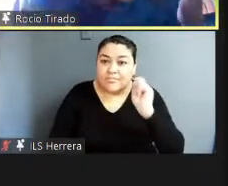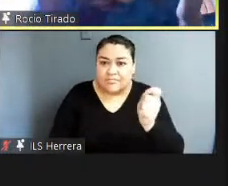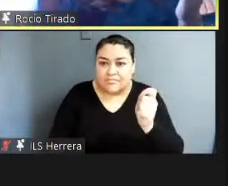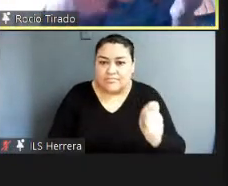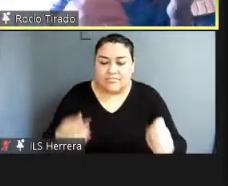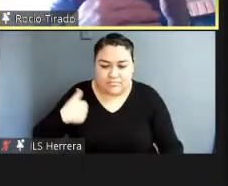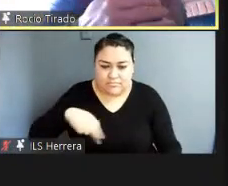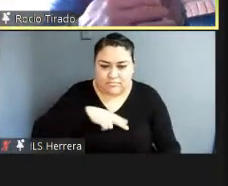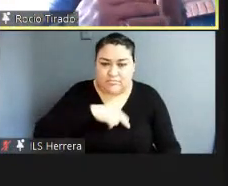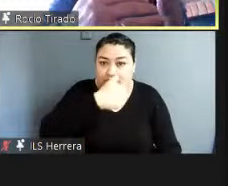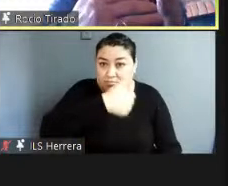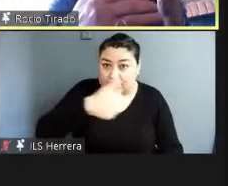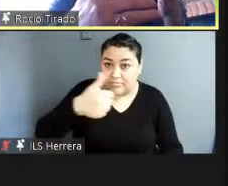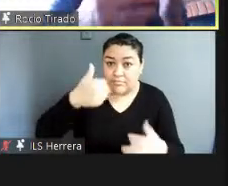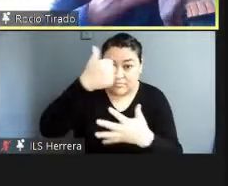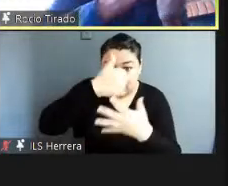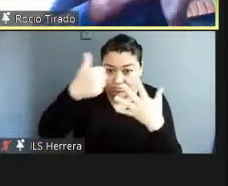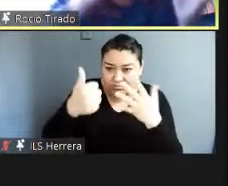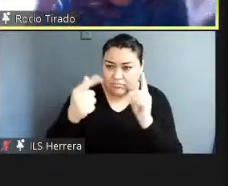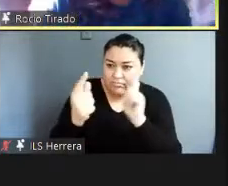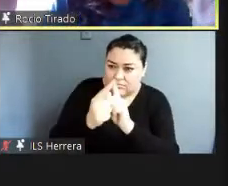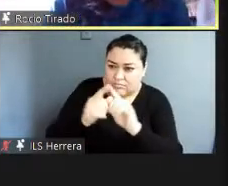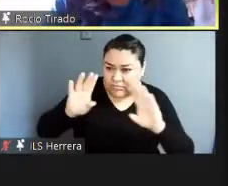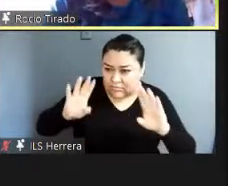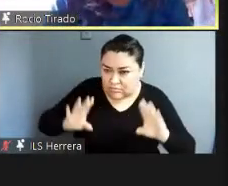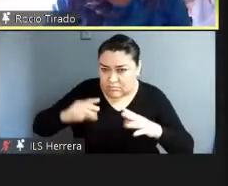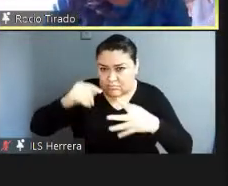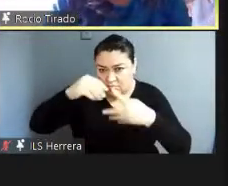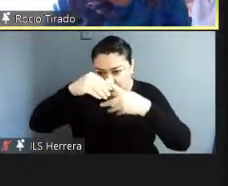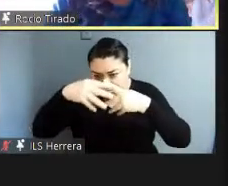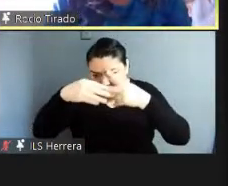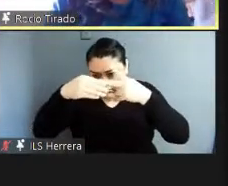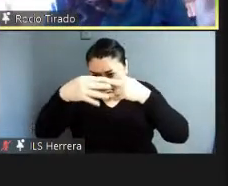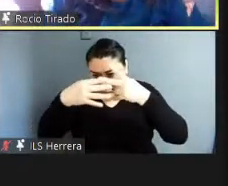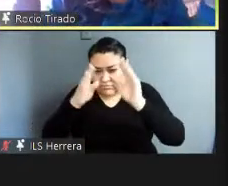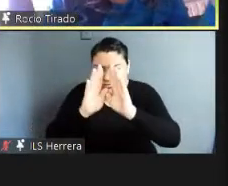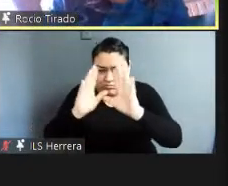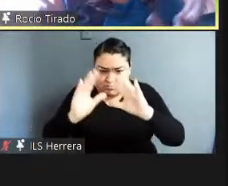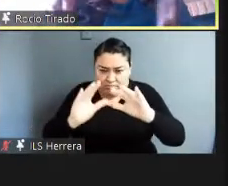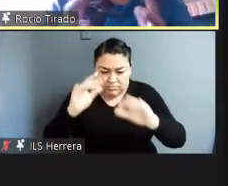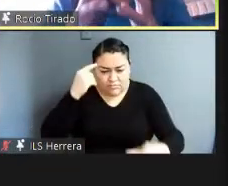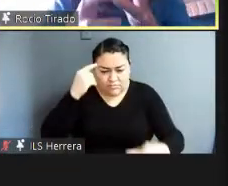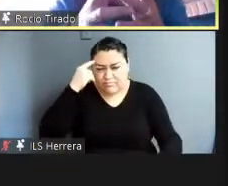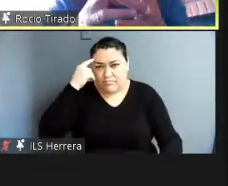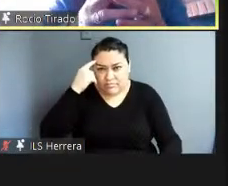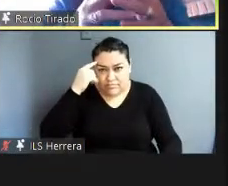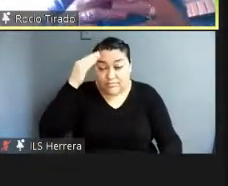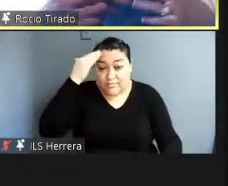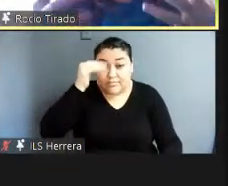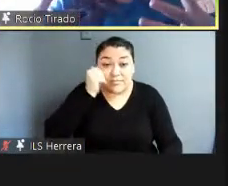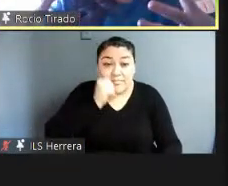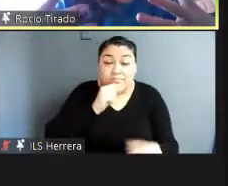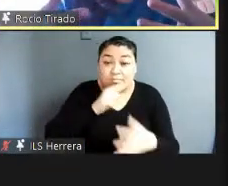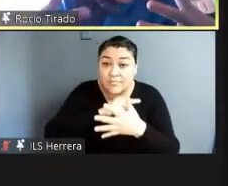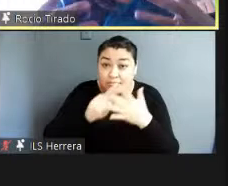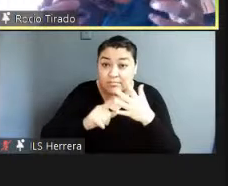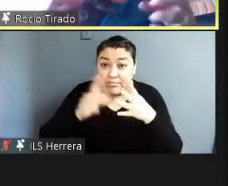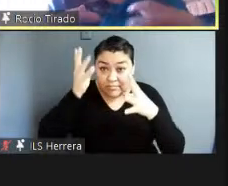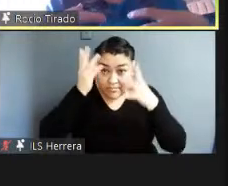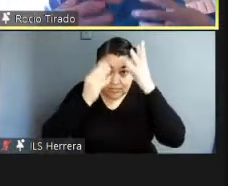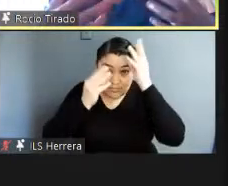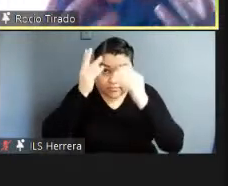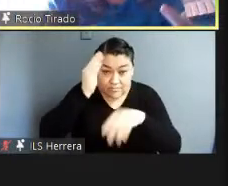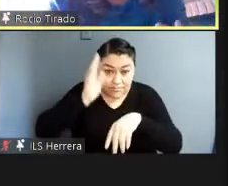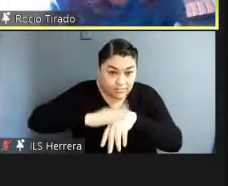training of medical students. So we reviewed each of the competencies with each of its attributes all along the